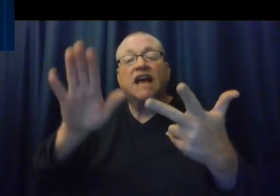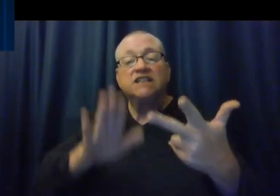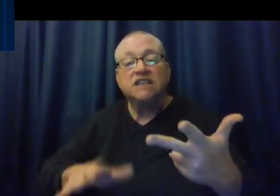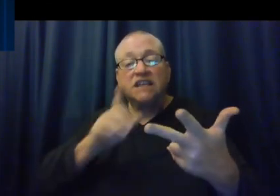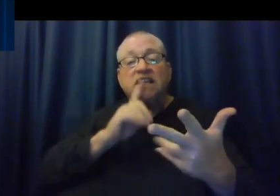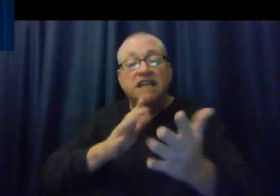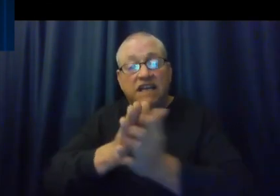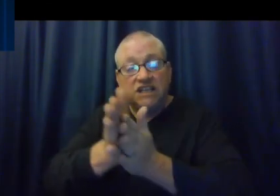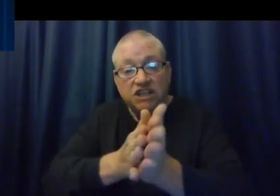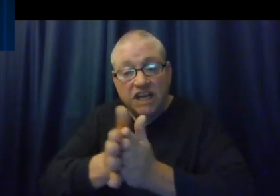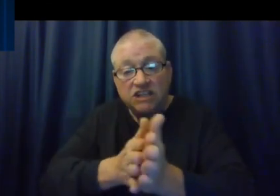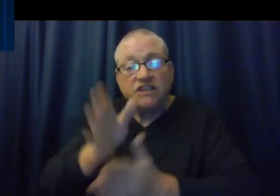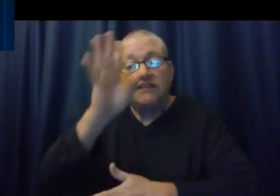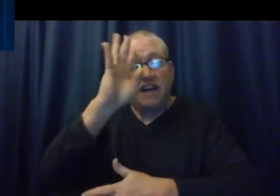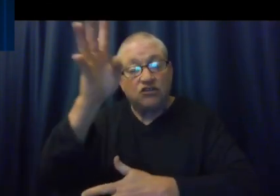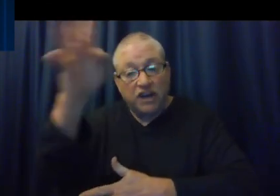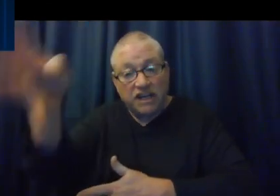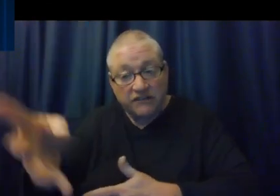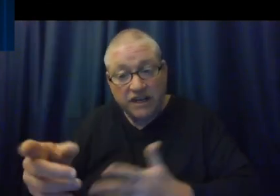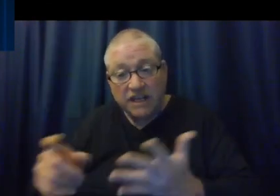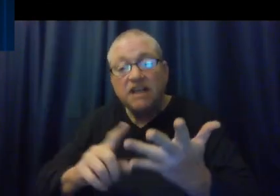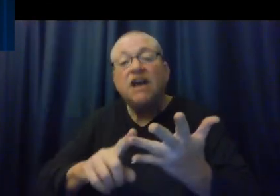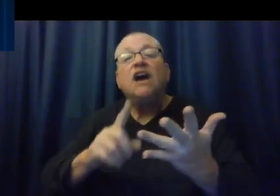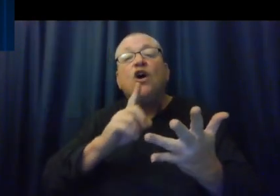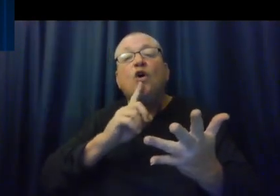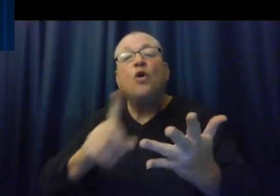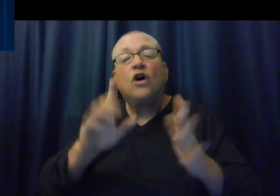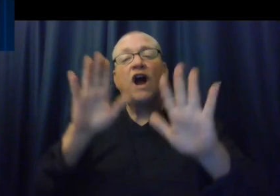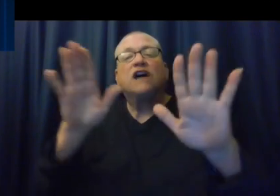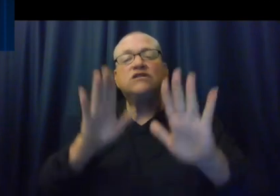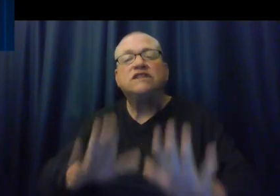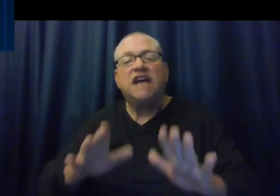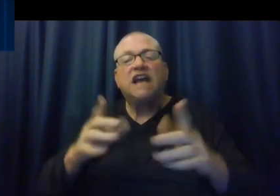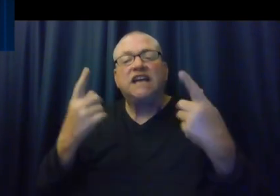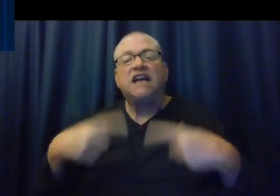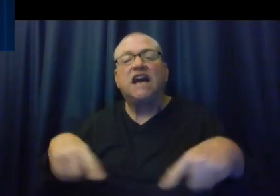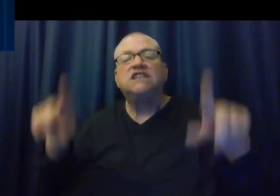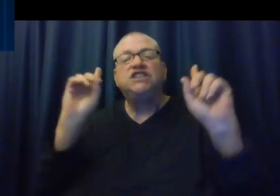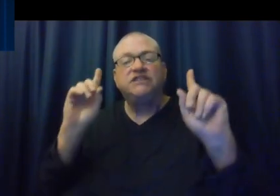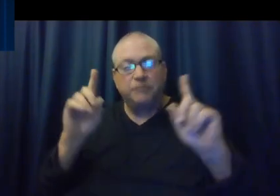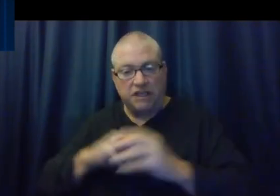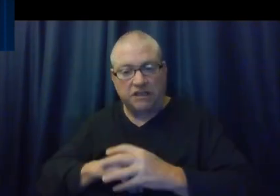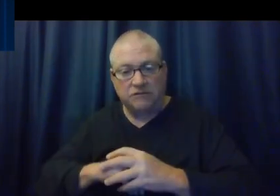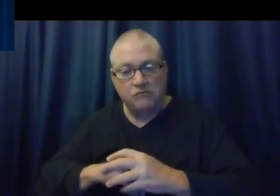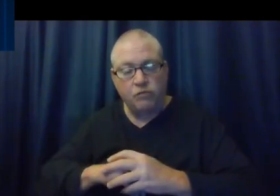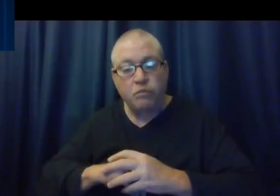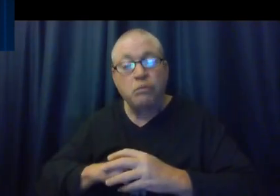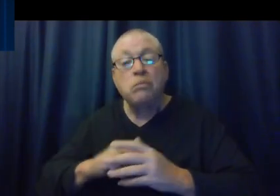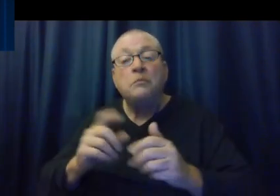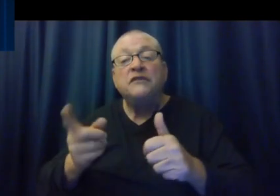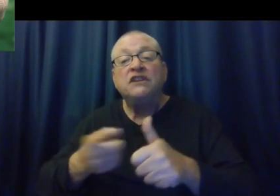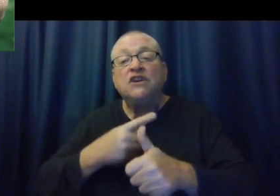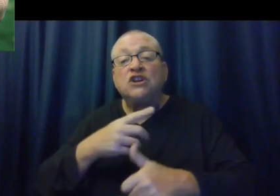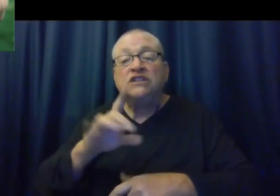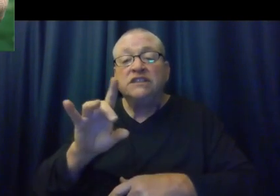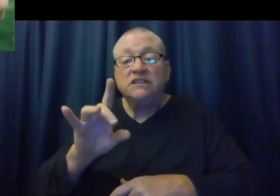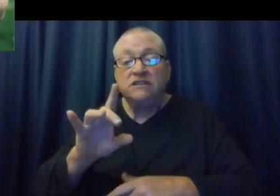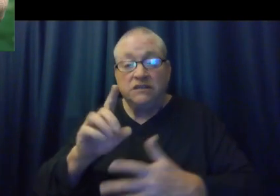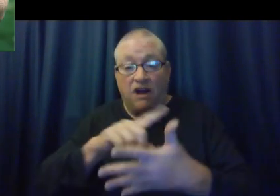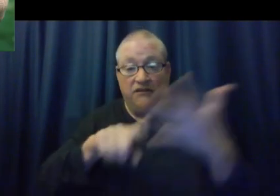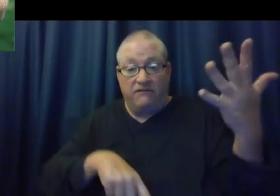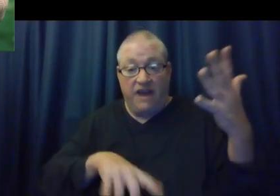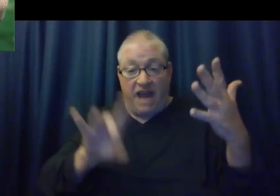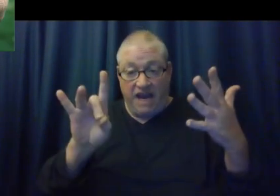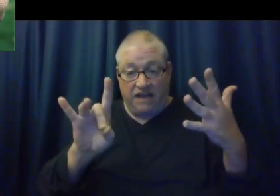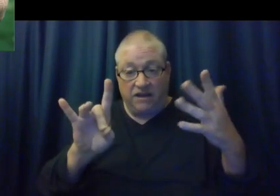personal interaction, excellence in initiative and creativity, and/or outstanding achievement. The first